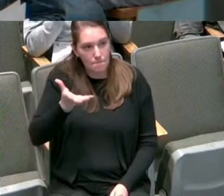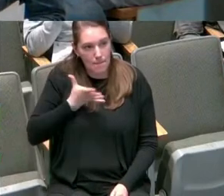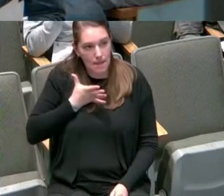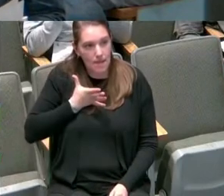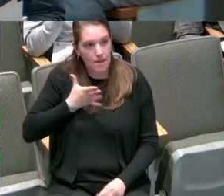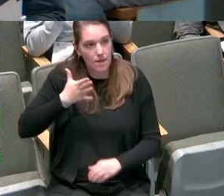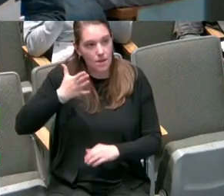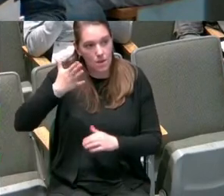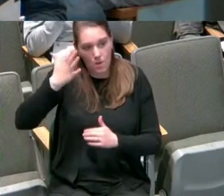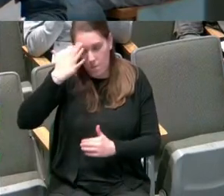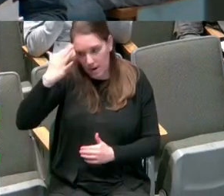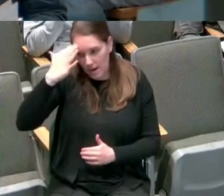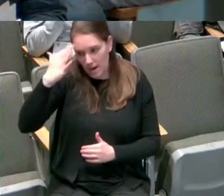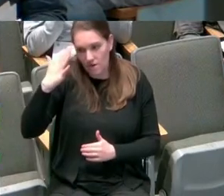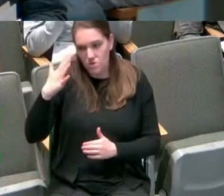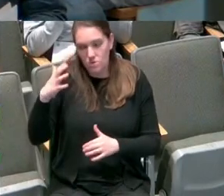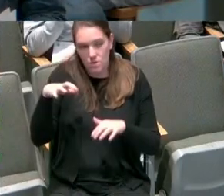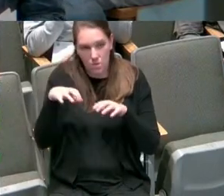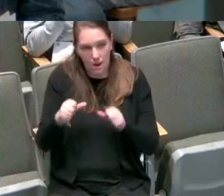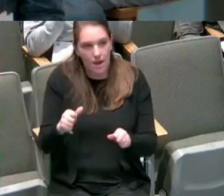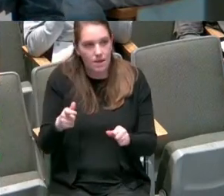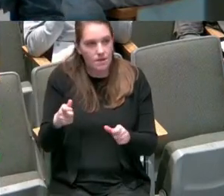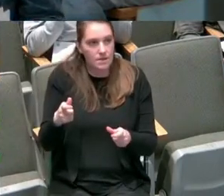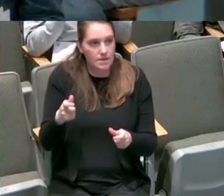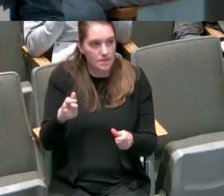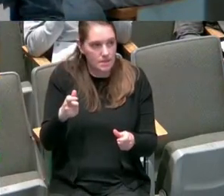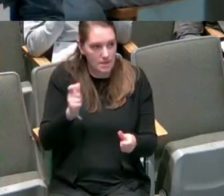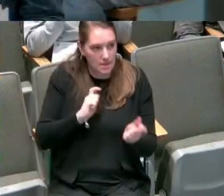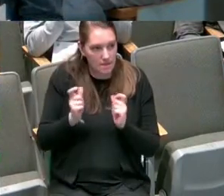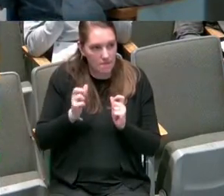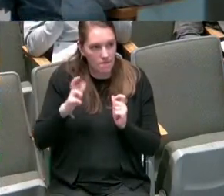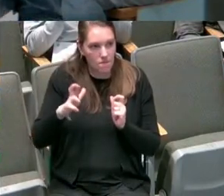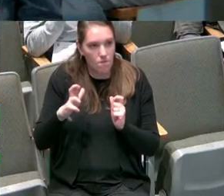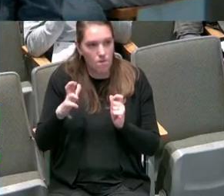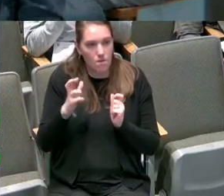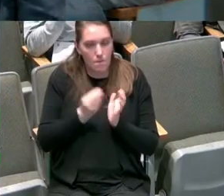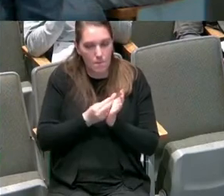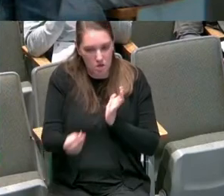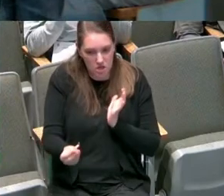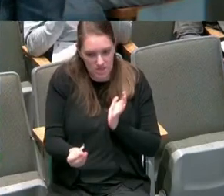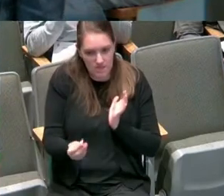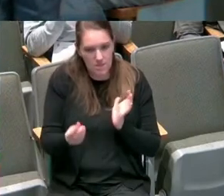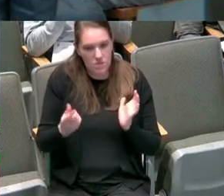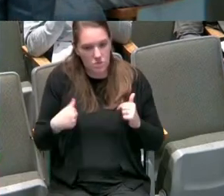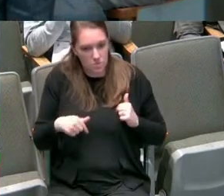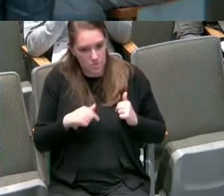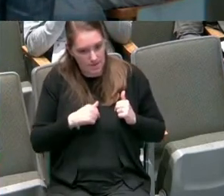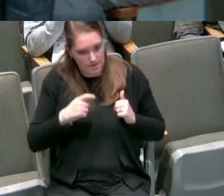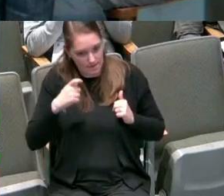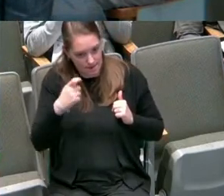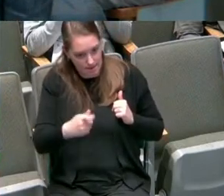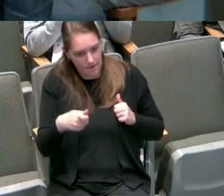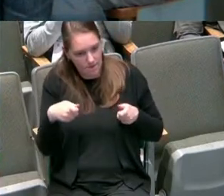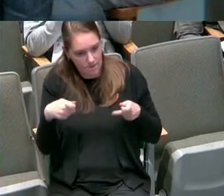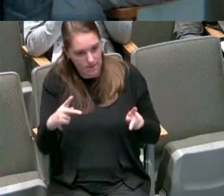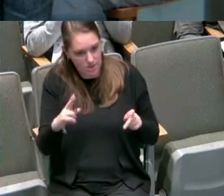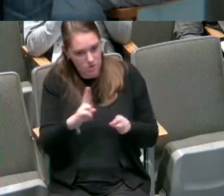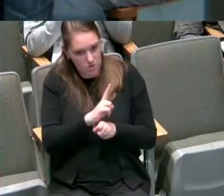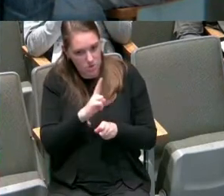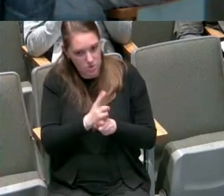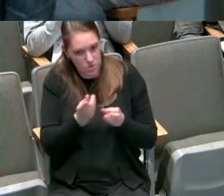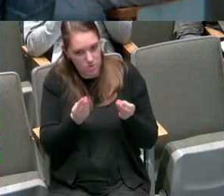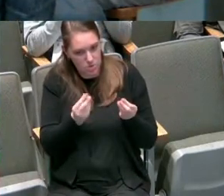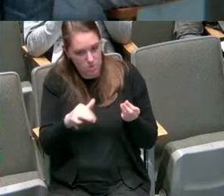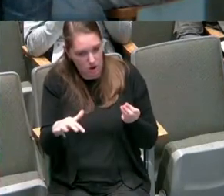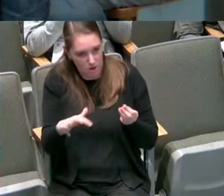acquire gift purchase or take by eminent domain although we gave permission for them to use the property